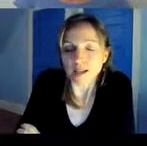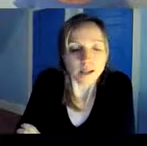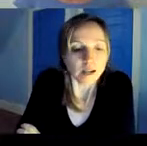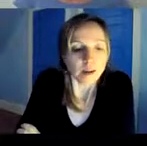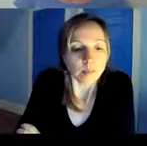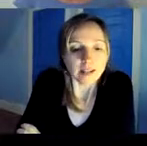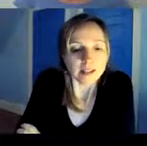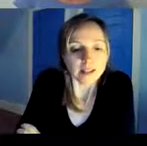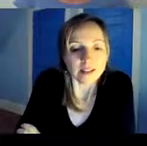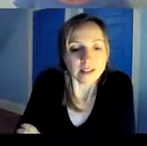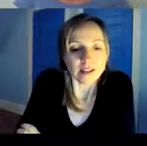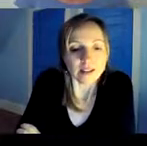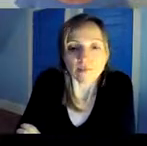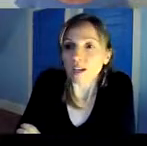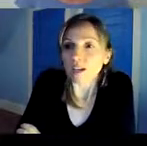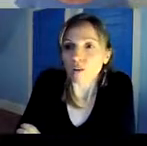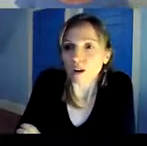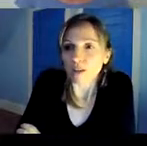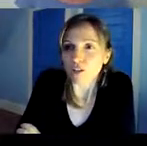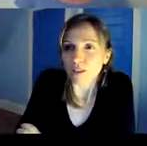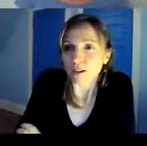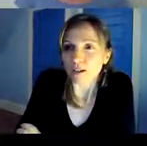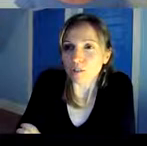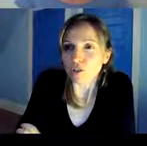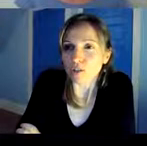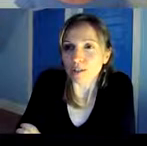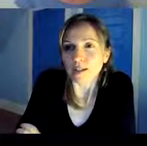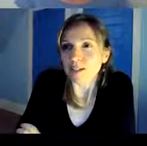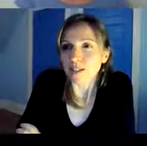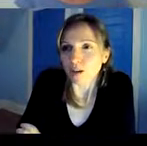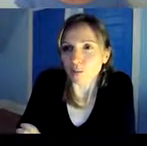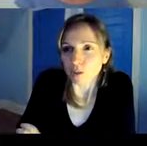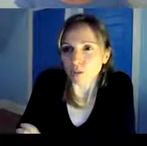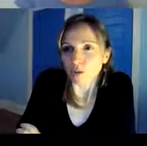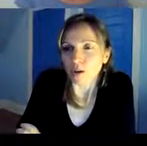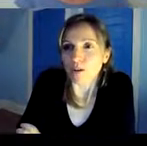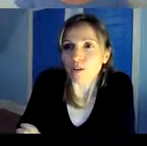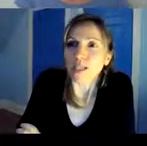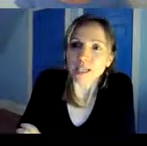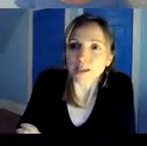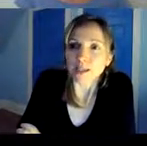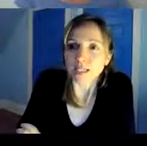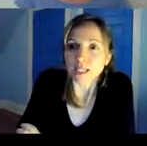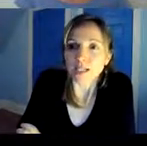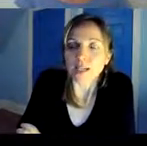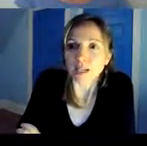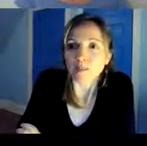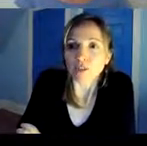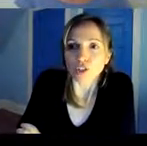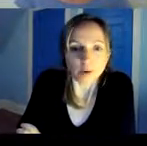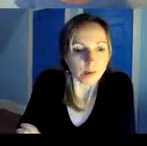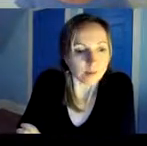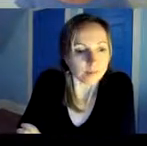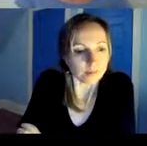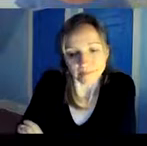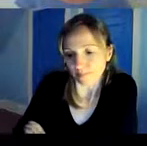seed. Because if they are not managing their garlic mustard, it doesn't matter what you do on your property, you're gonna keep getting seed coming